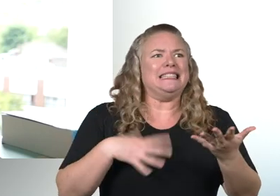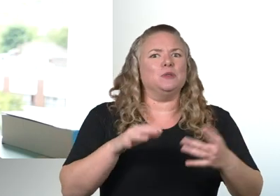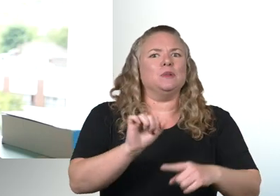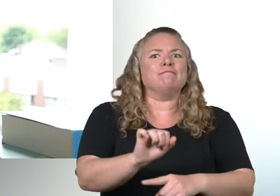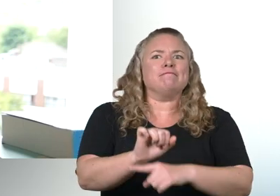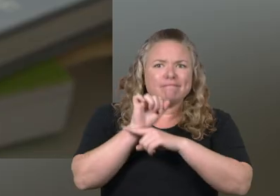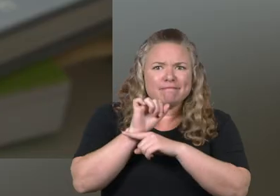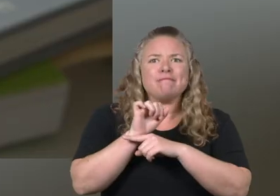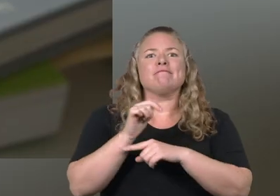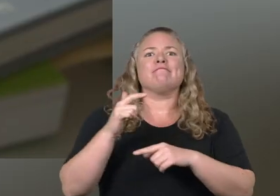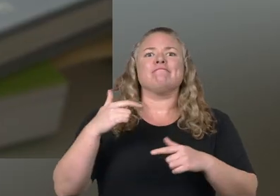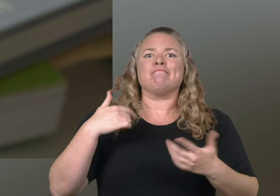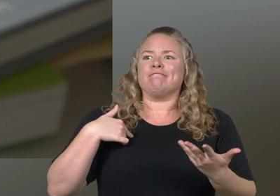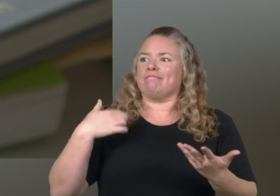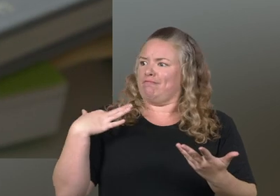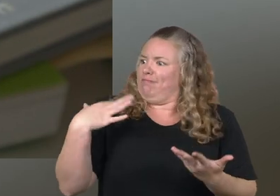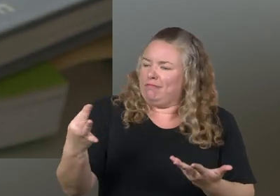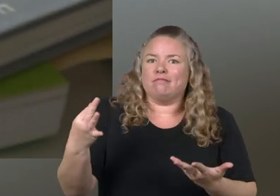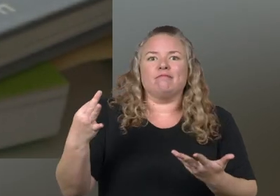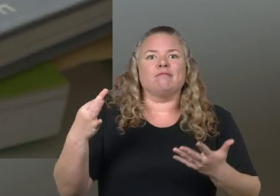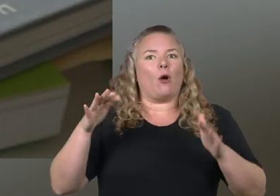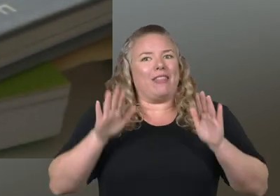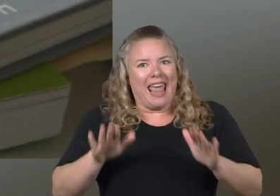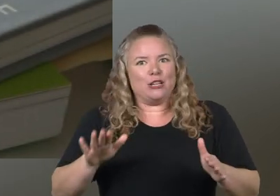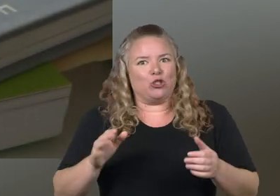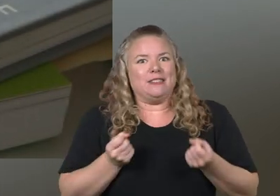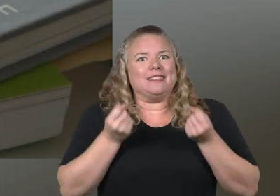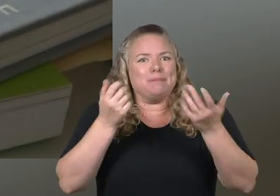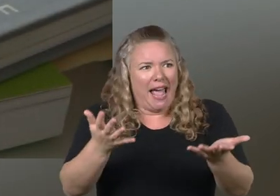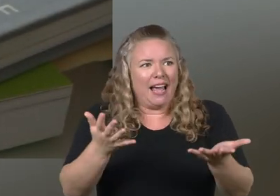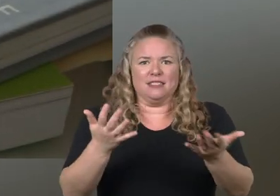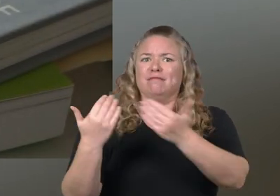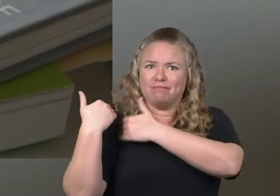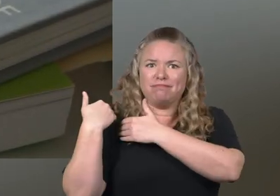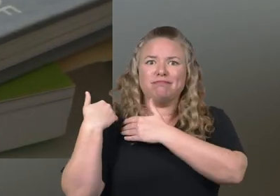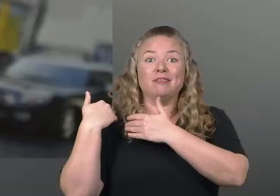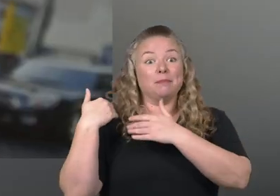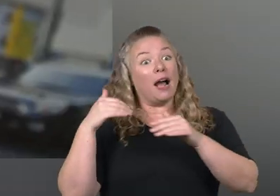of the nation. But if the nation is changing,